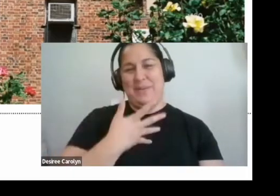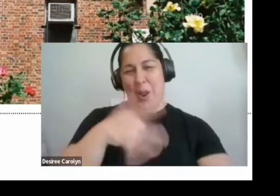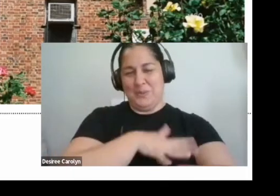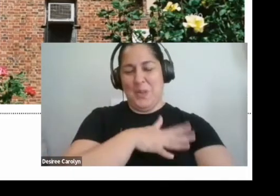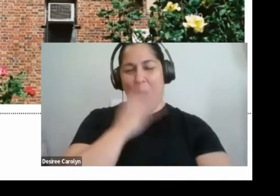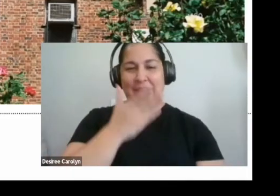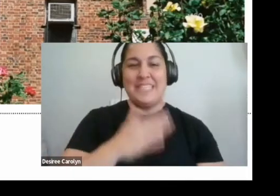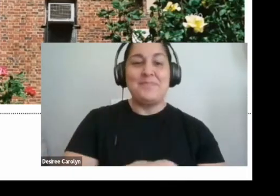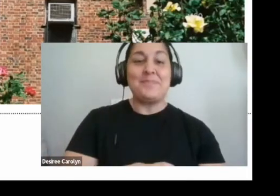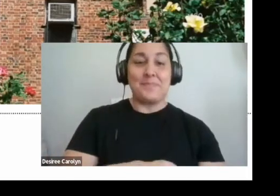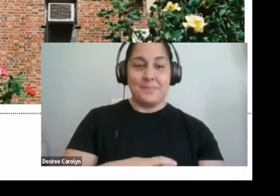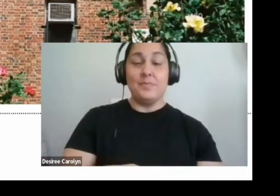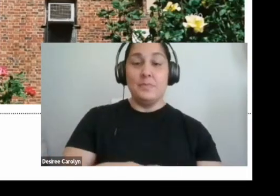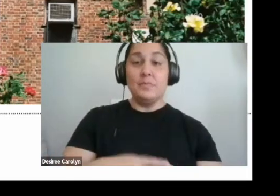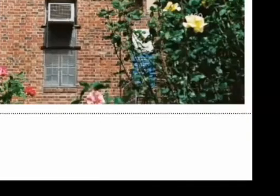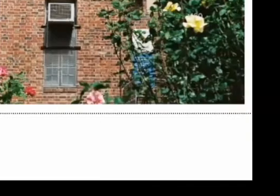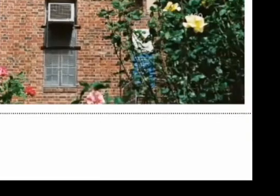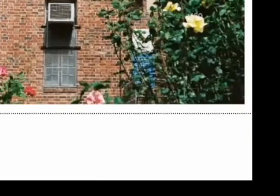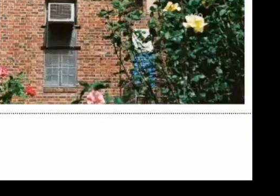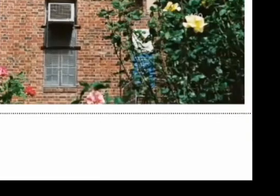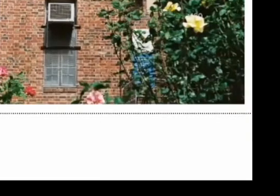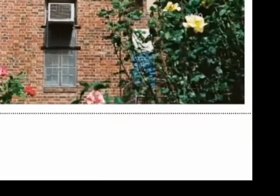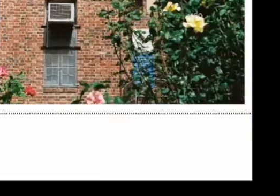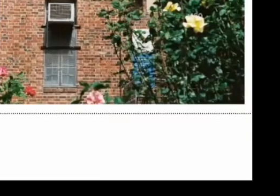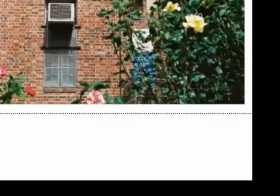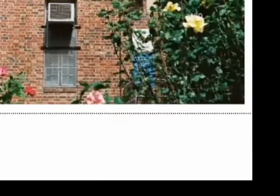talking about where things are at.